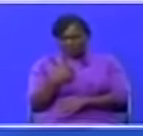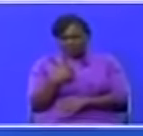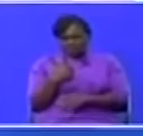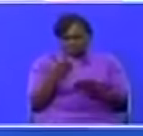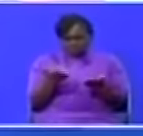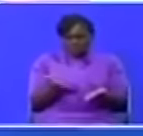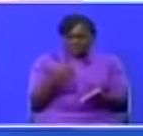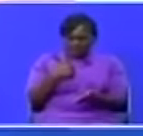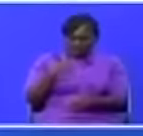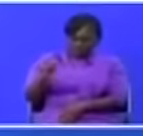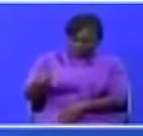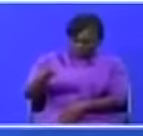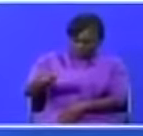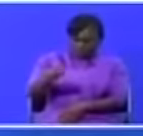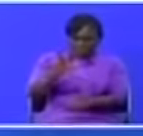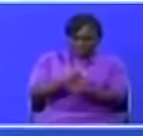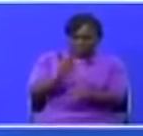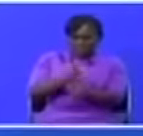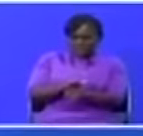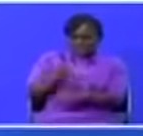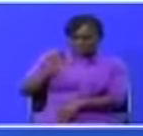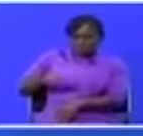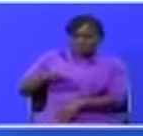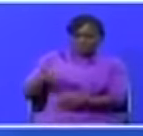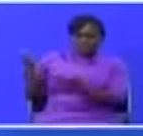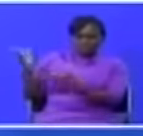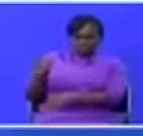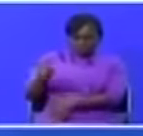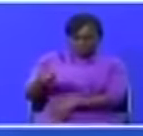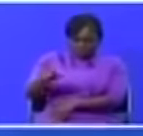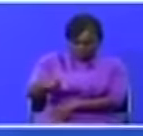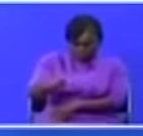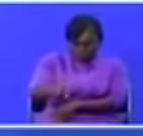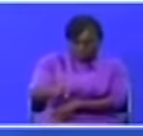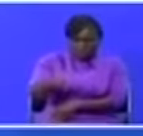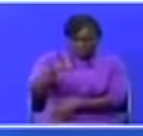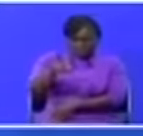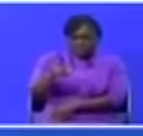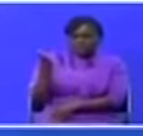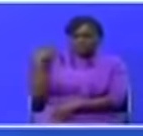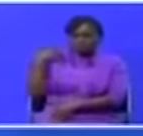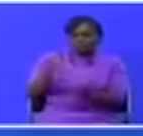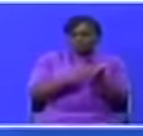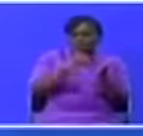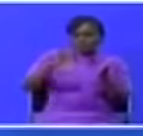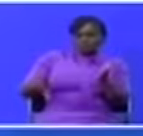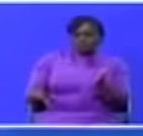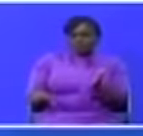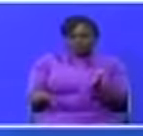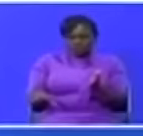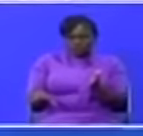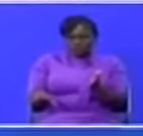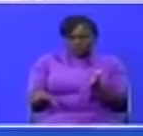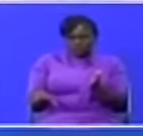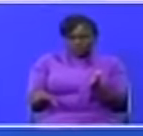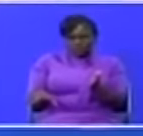sasa tupanda huko. Most of these farmers are replanting the grass that was unhooked from the nylon rope by